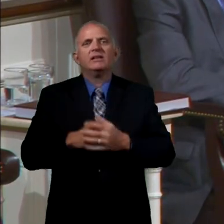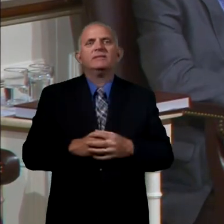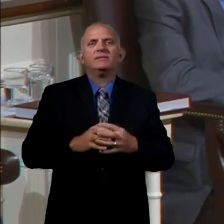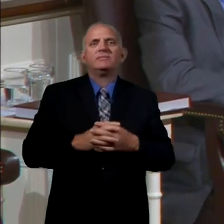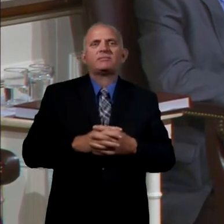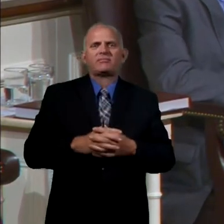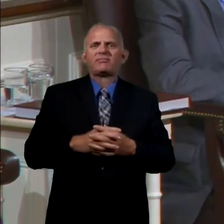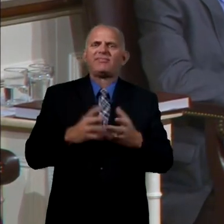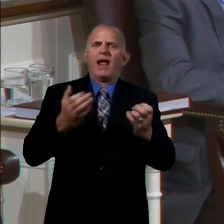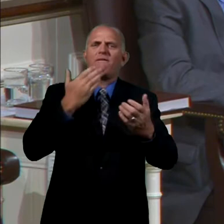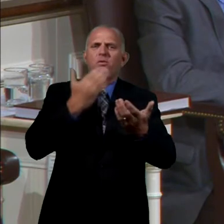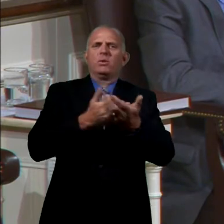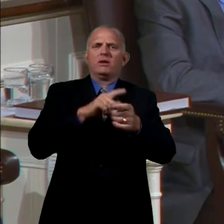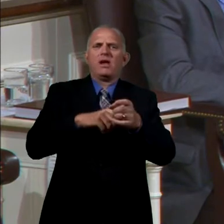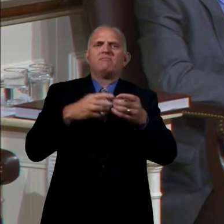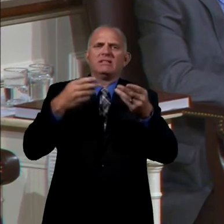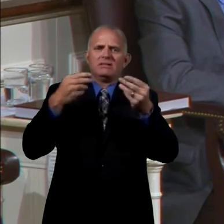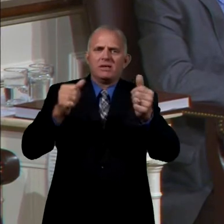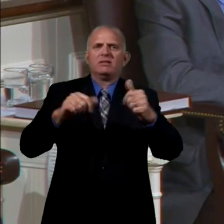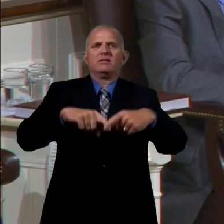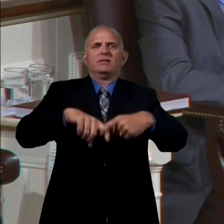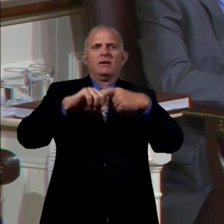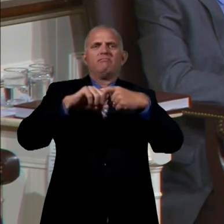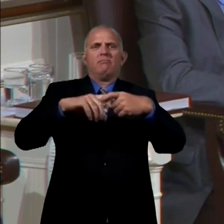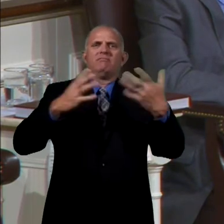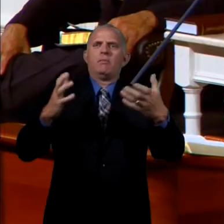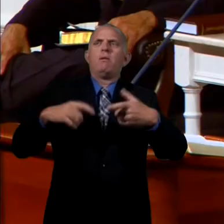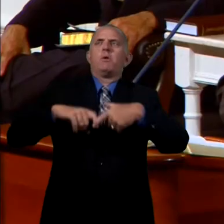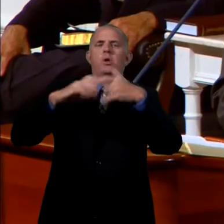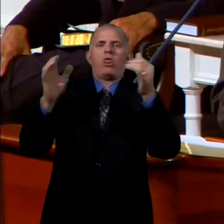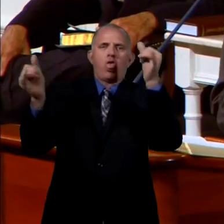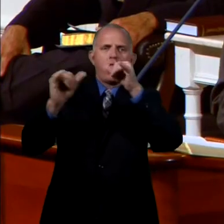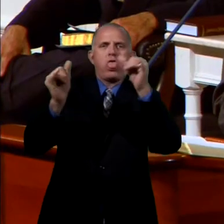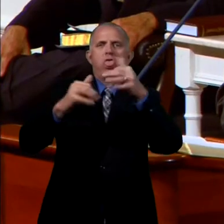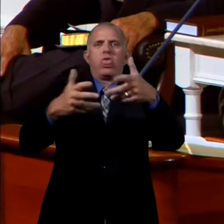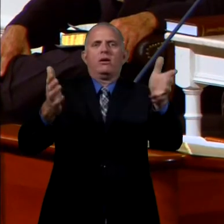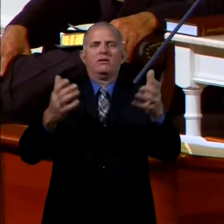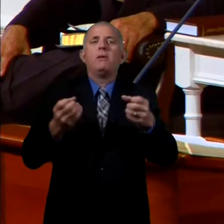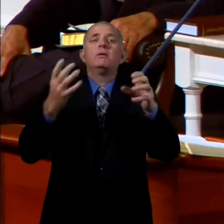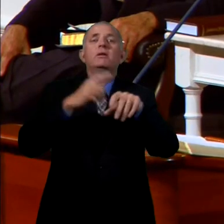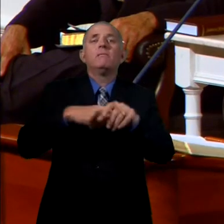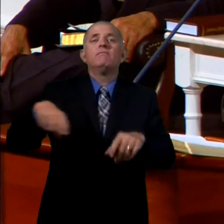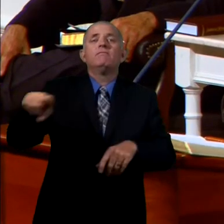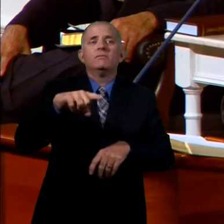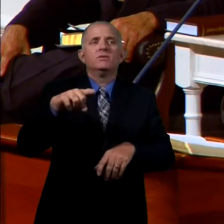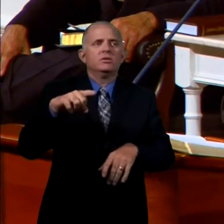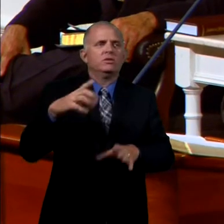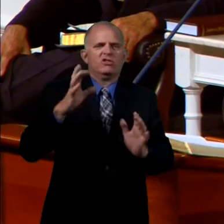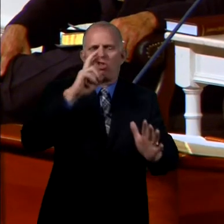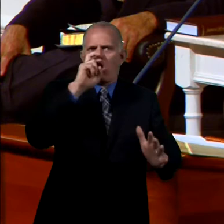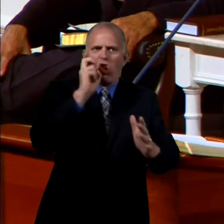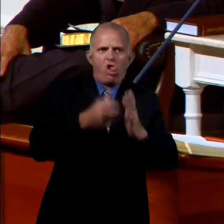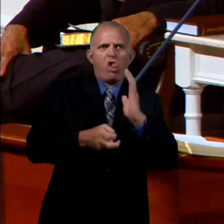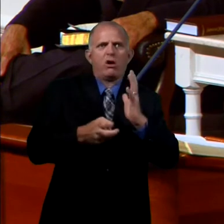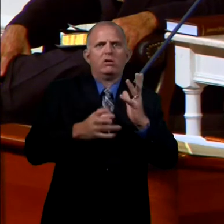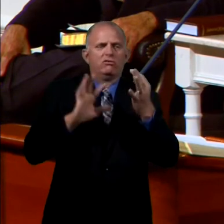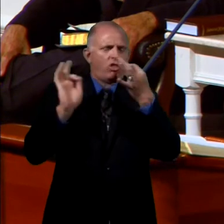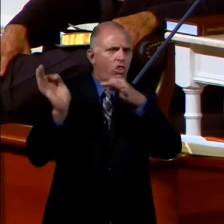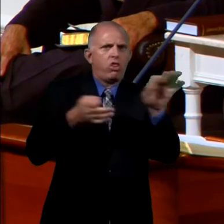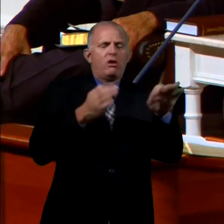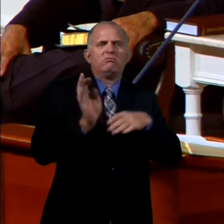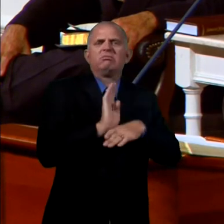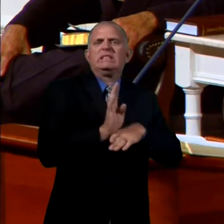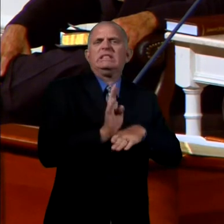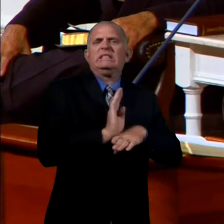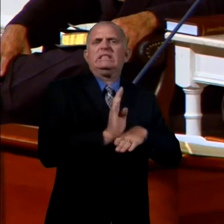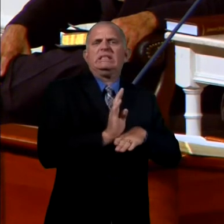time that I spent. But so many of us are so caught up and so distracted in our own